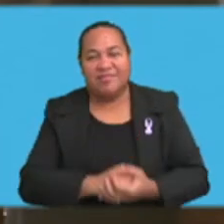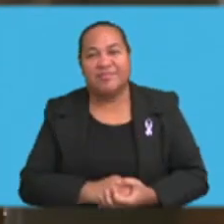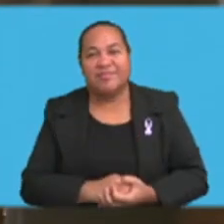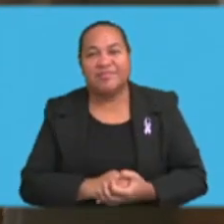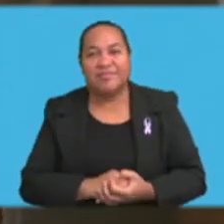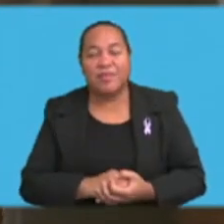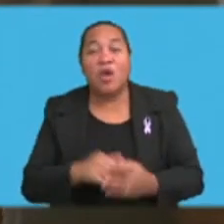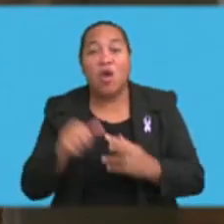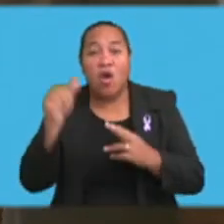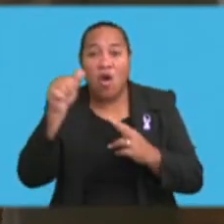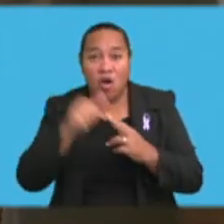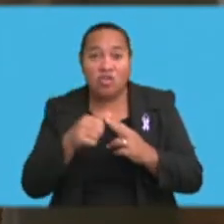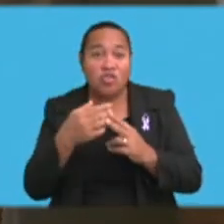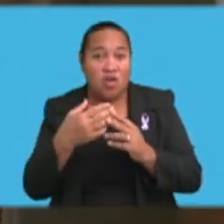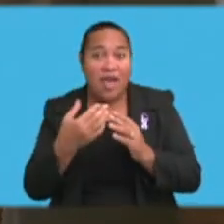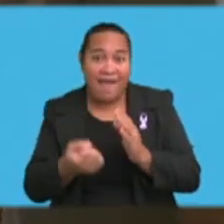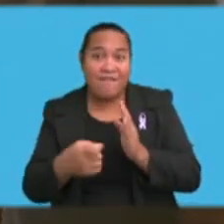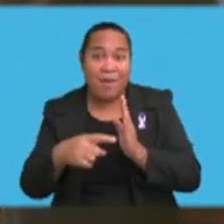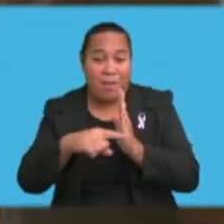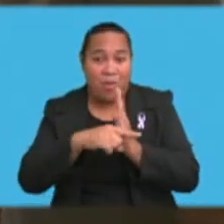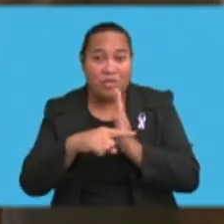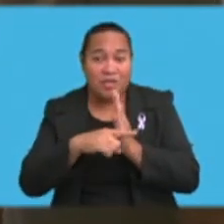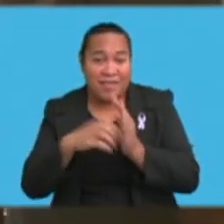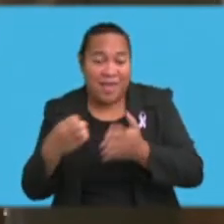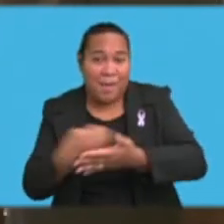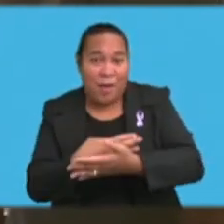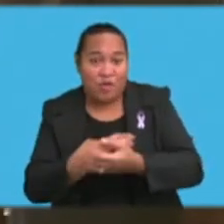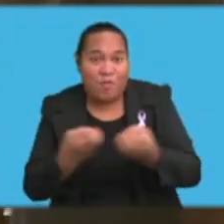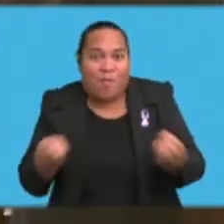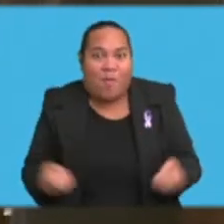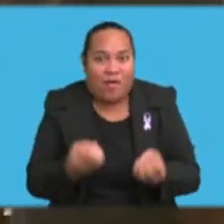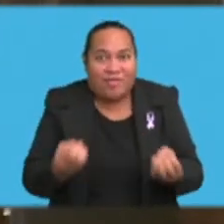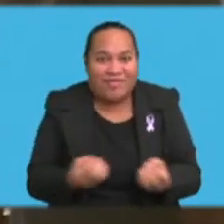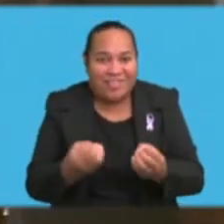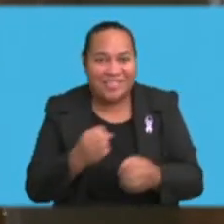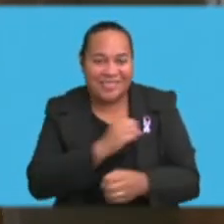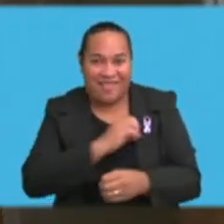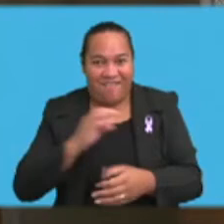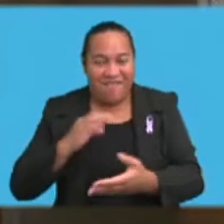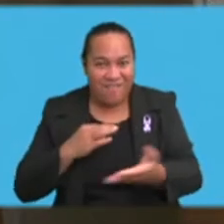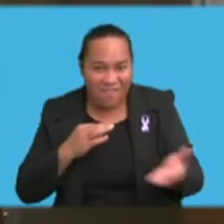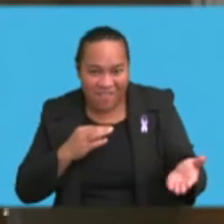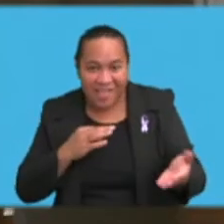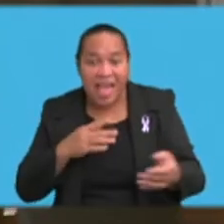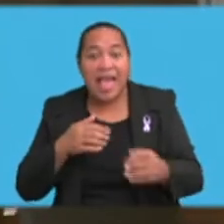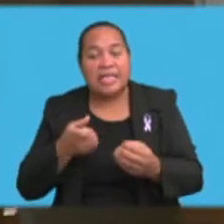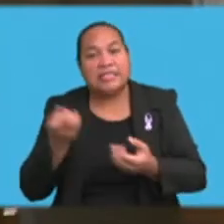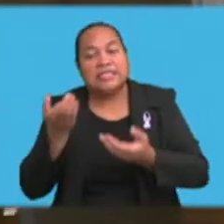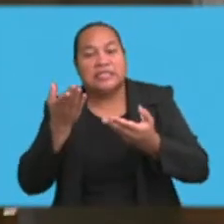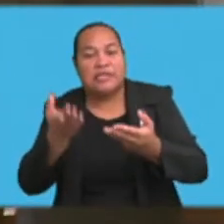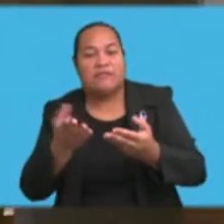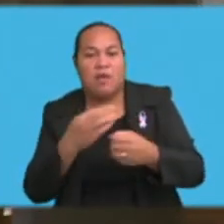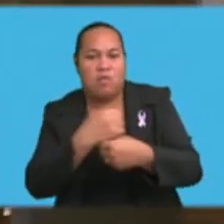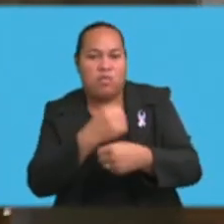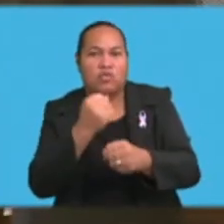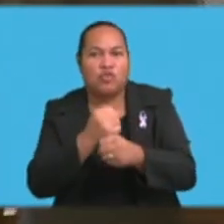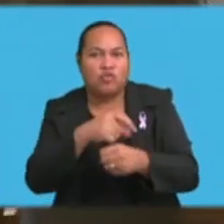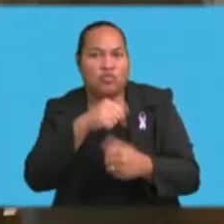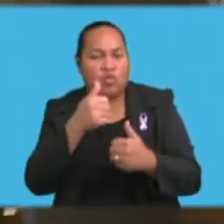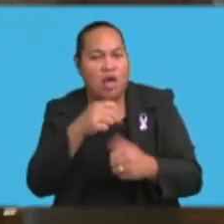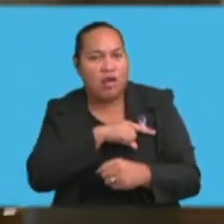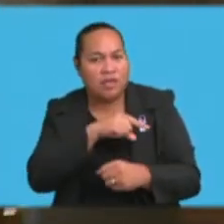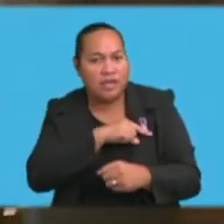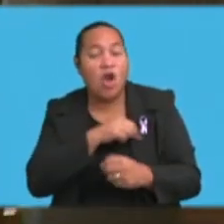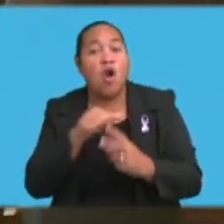could be. It also has a positive impact on motivation of employees and therefore also on the quality of work and products, on a company's